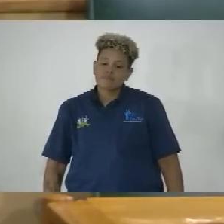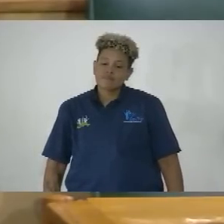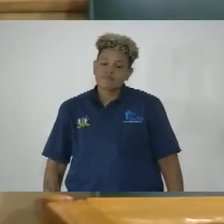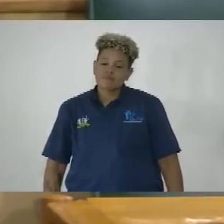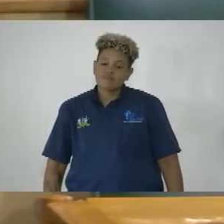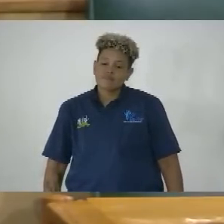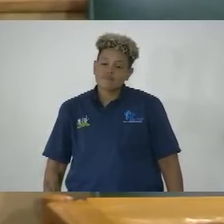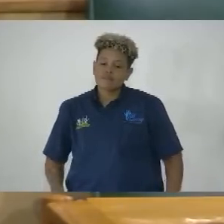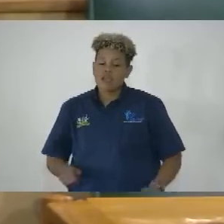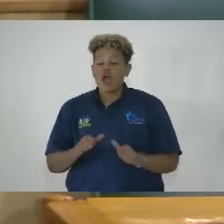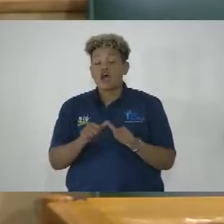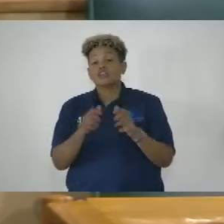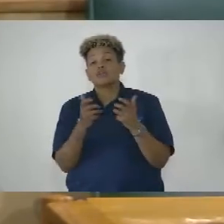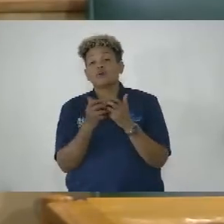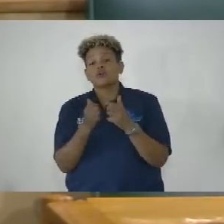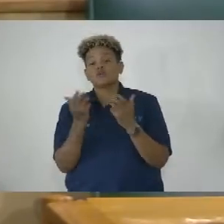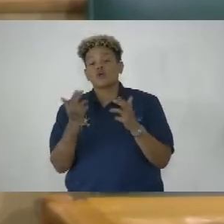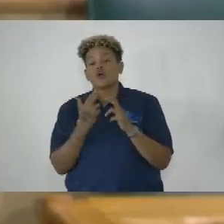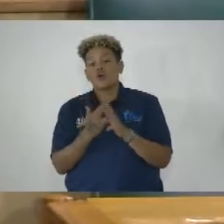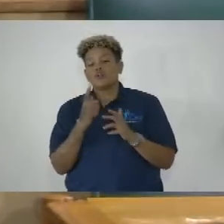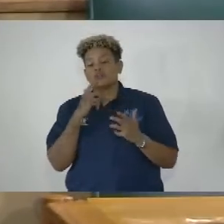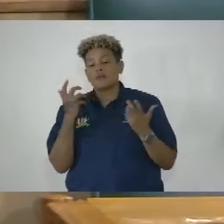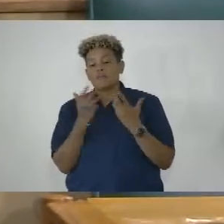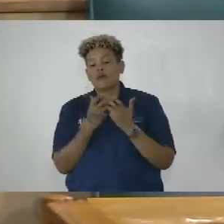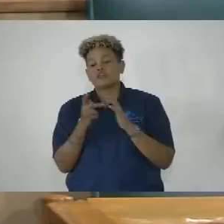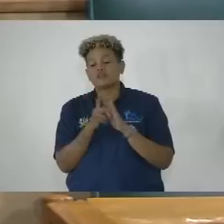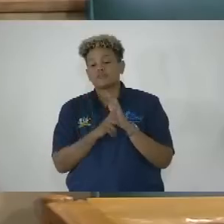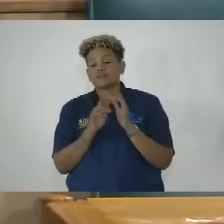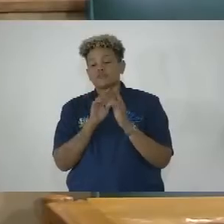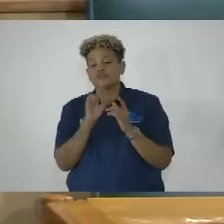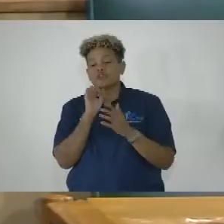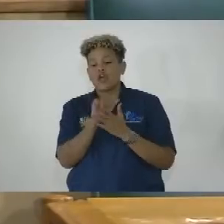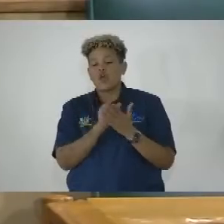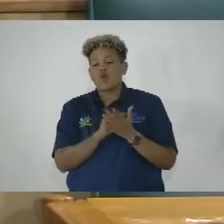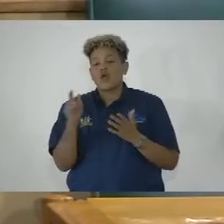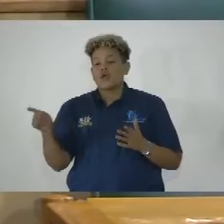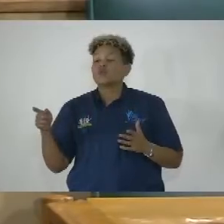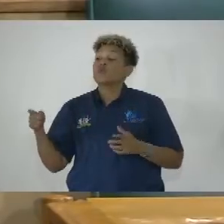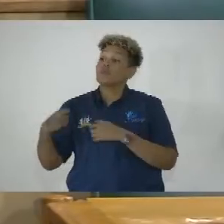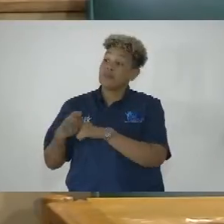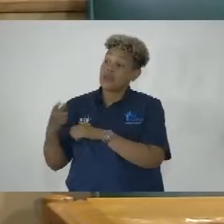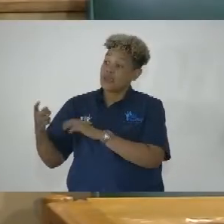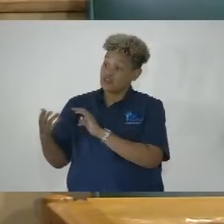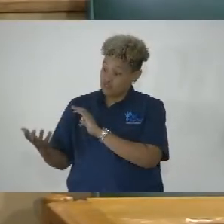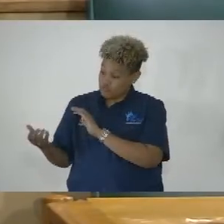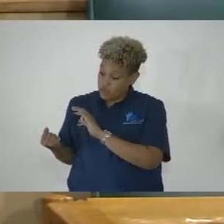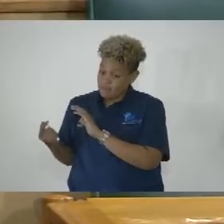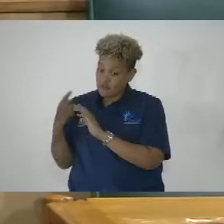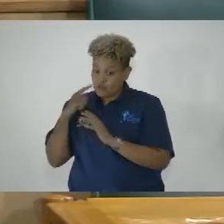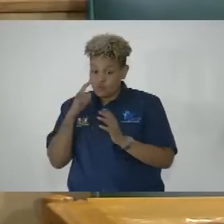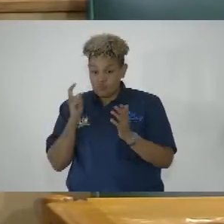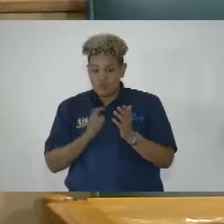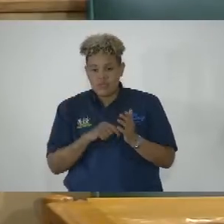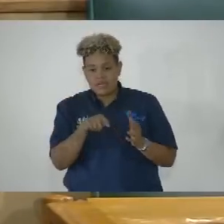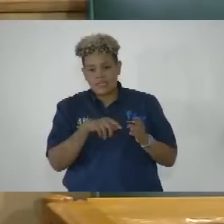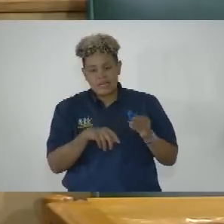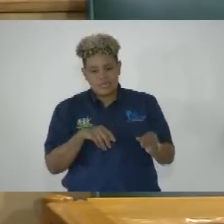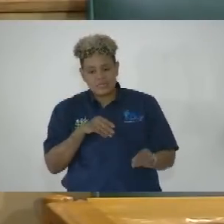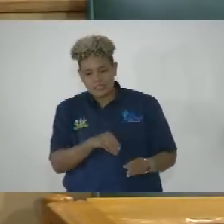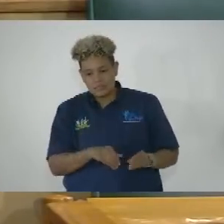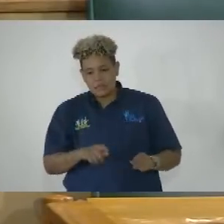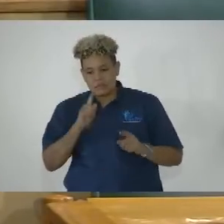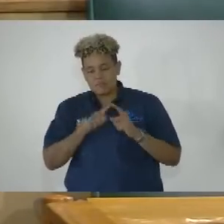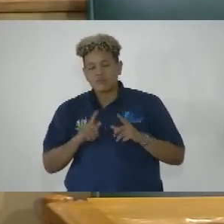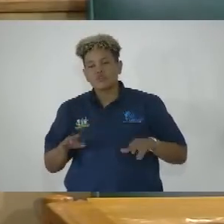It's consistent with what's called a matching principle in accounting. You know, as you make the revenue, you recognize the expenses and you provide